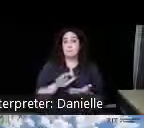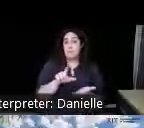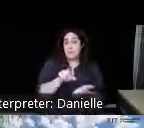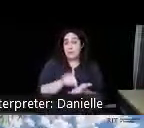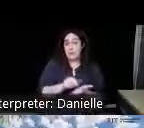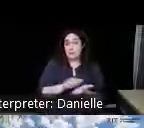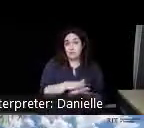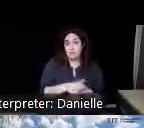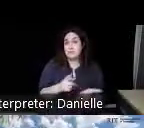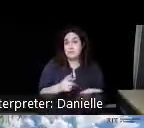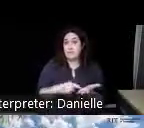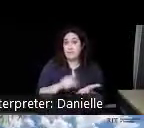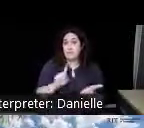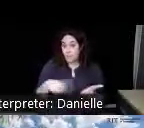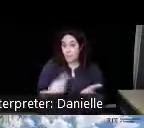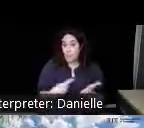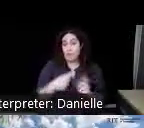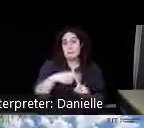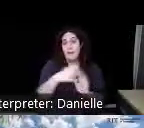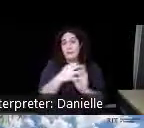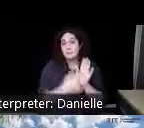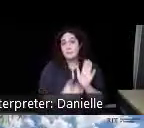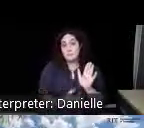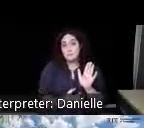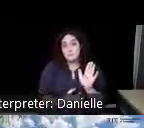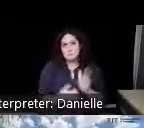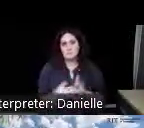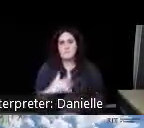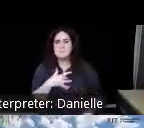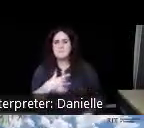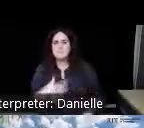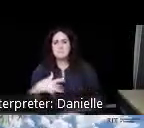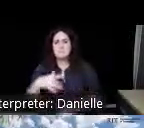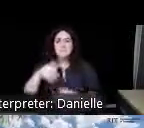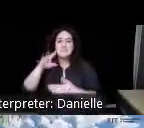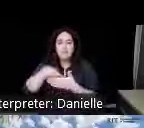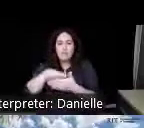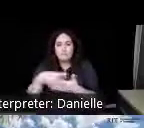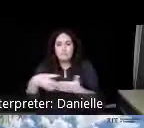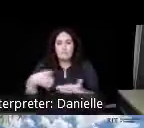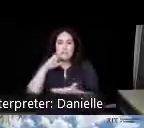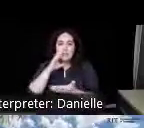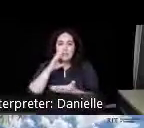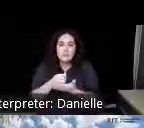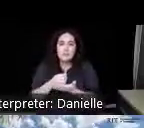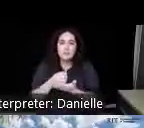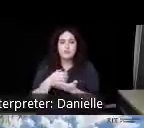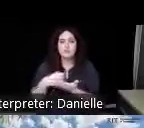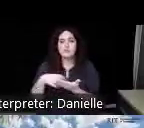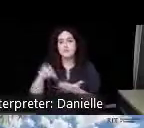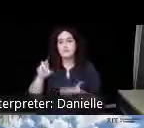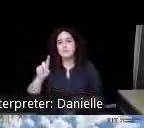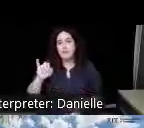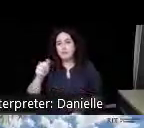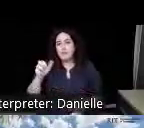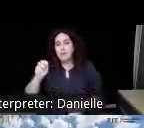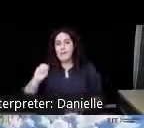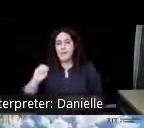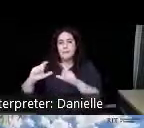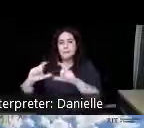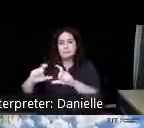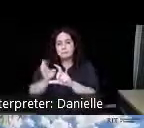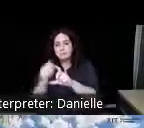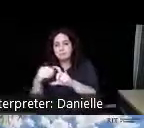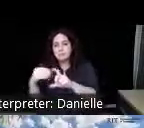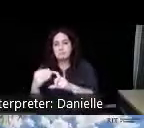but often we have papers that include things like tables and images and diagrams, anything that helps to convey the story